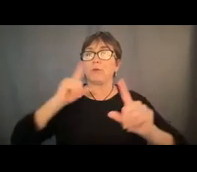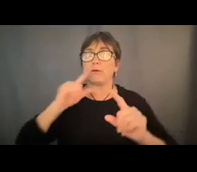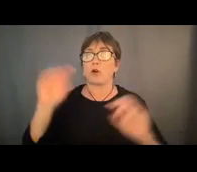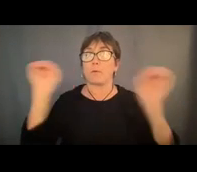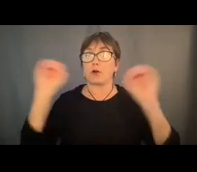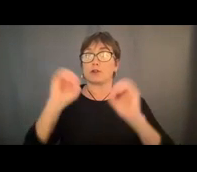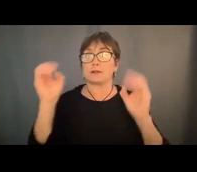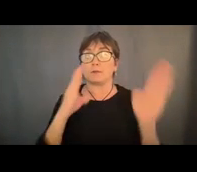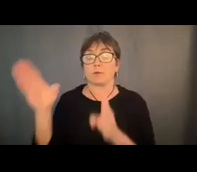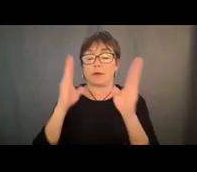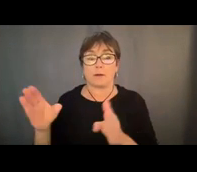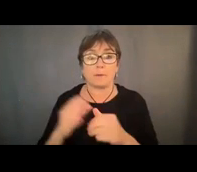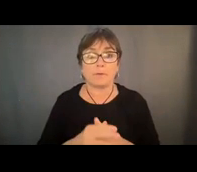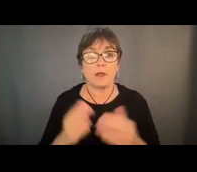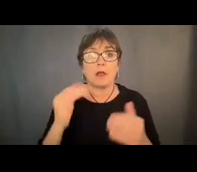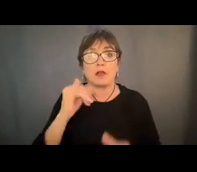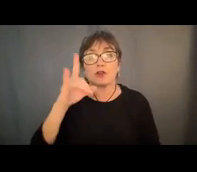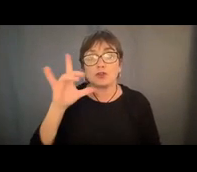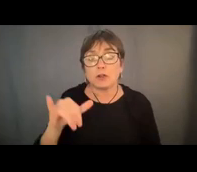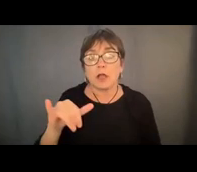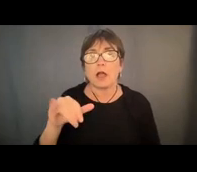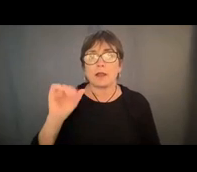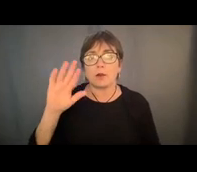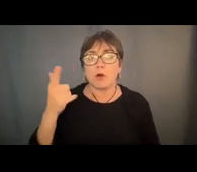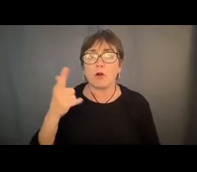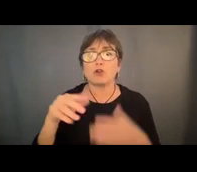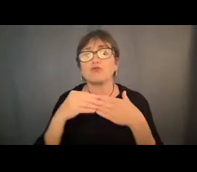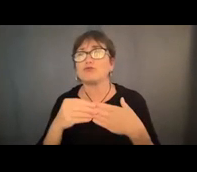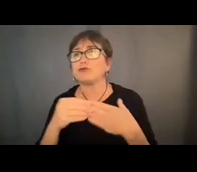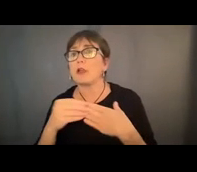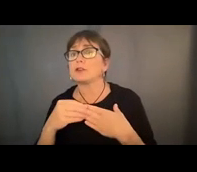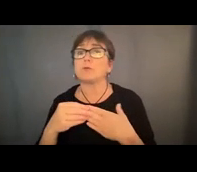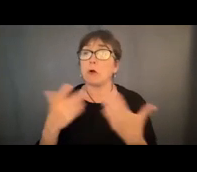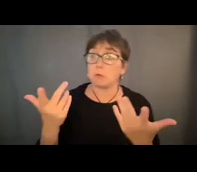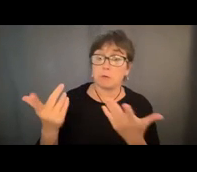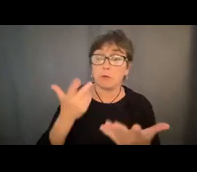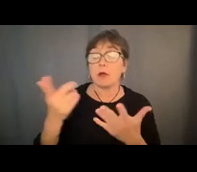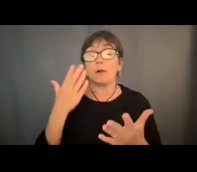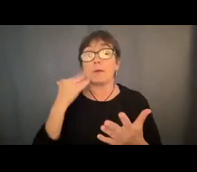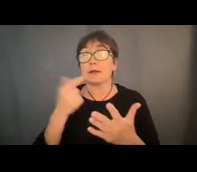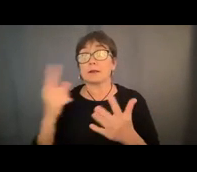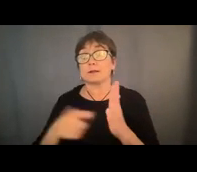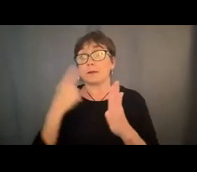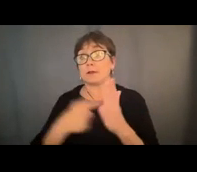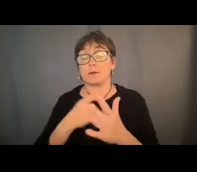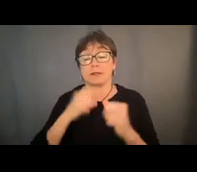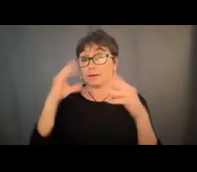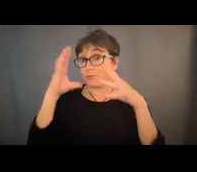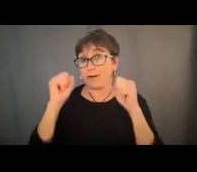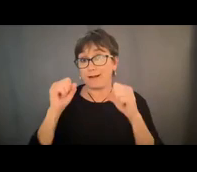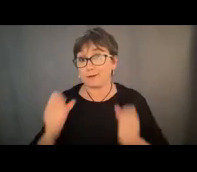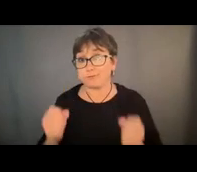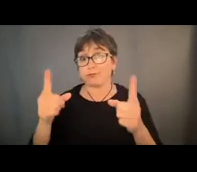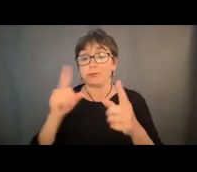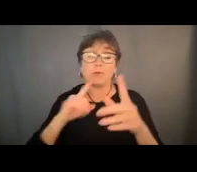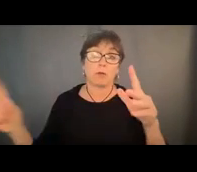we left fluid for the needs of everyone, because things pop up, such as the pandemic, that we didn't schedule